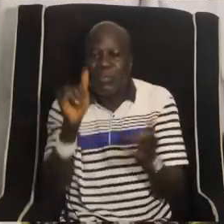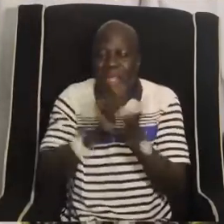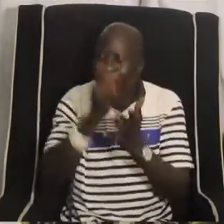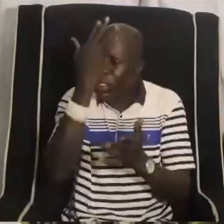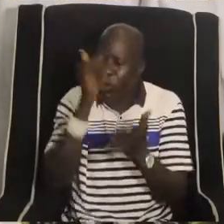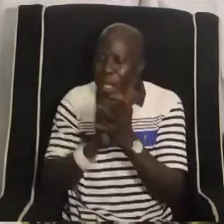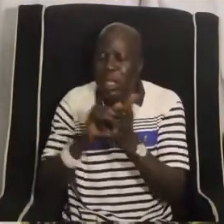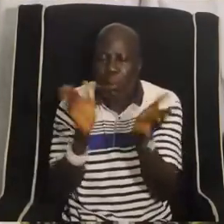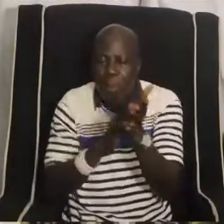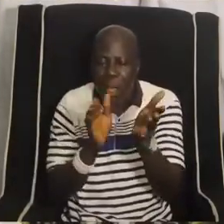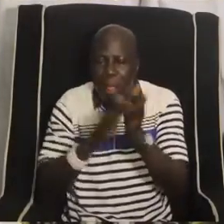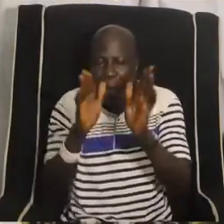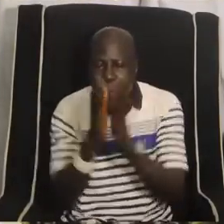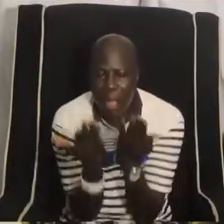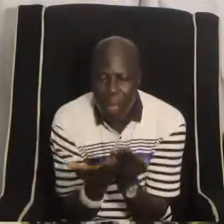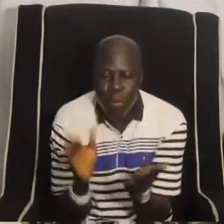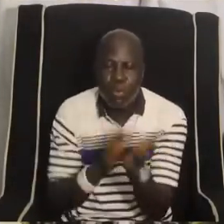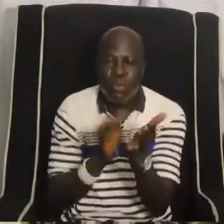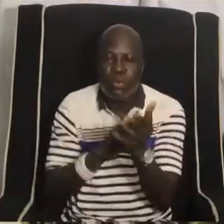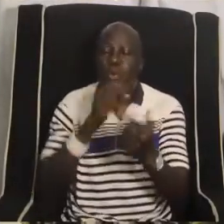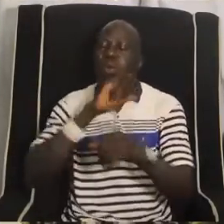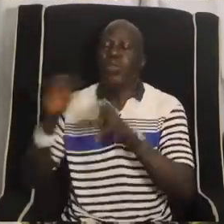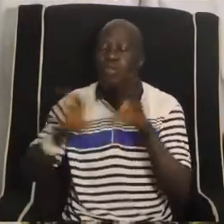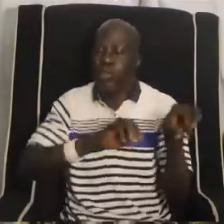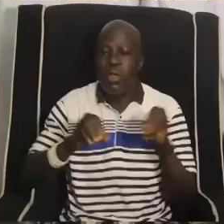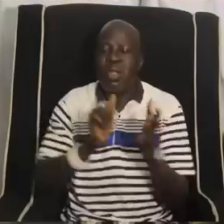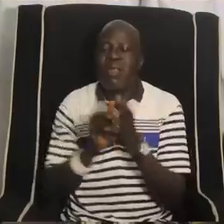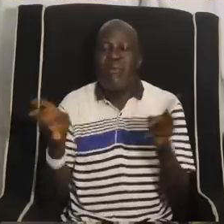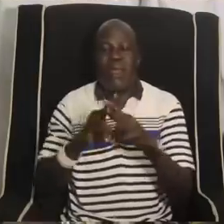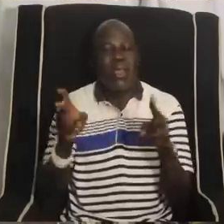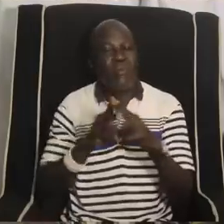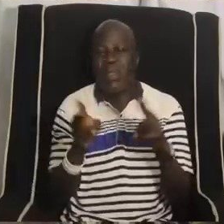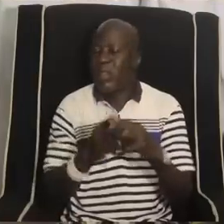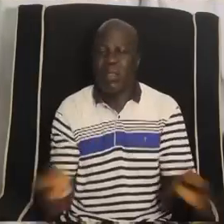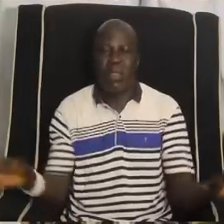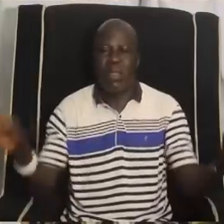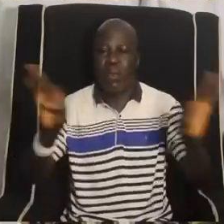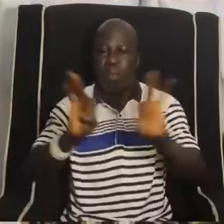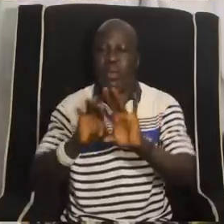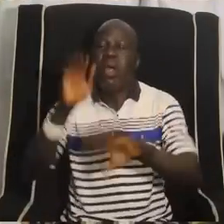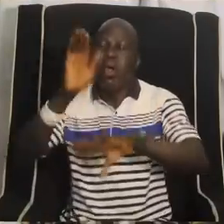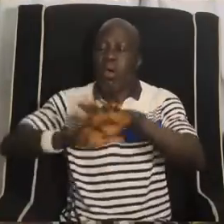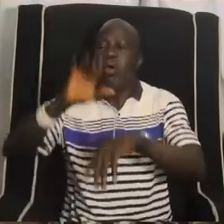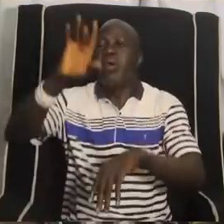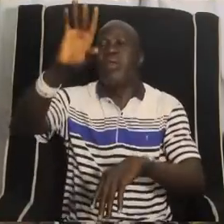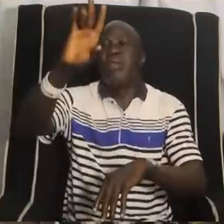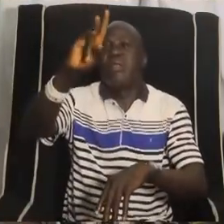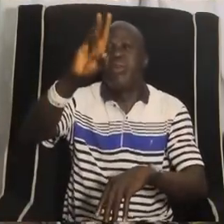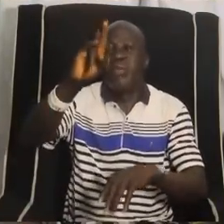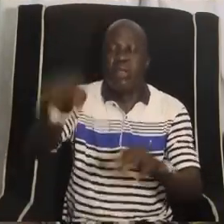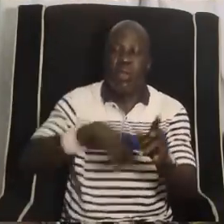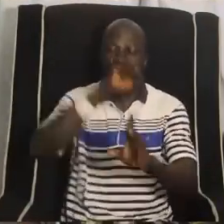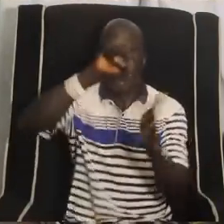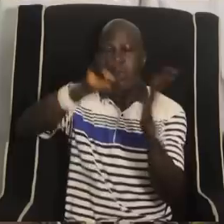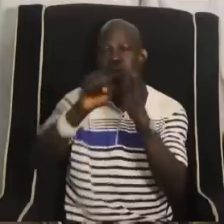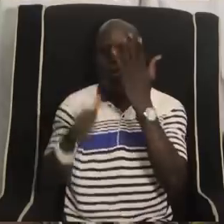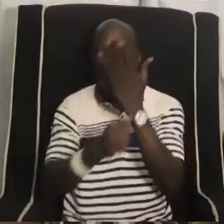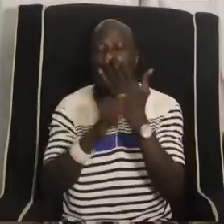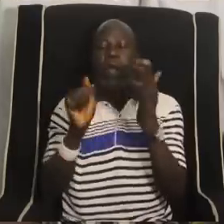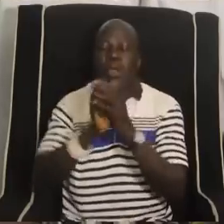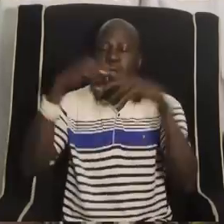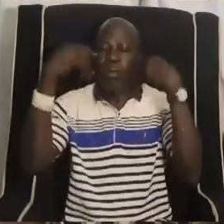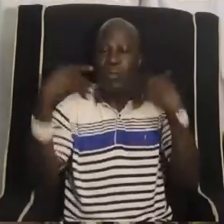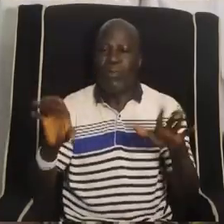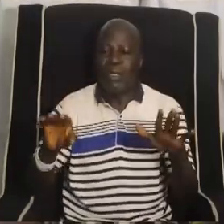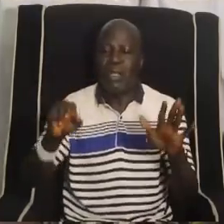báyìí. That is where this Bible school that was. Ó ṣe pàtàkì dáadáa. It's very important. On the 17th of August November. It will commence on the 17th of August. I party